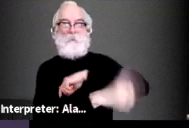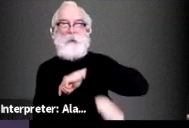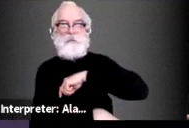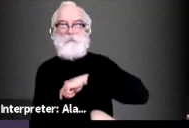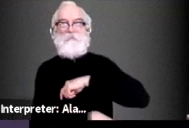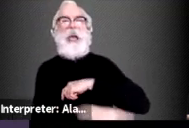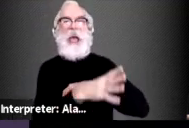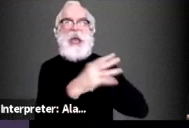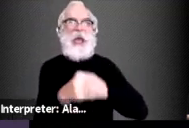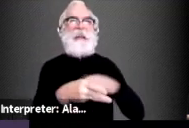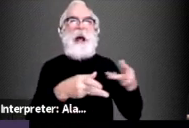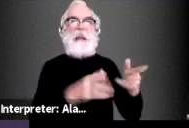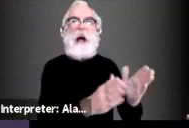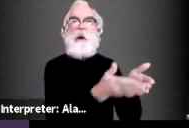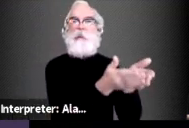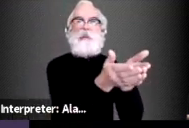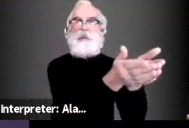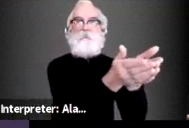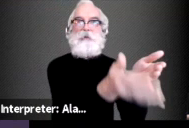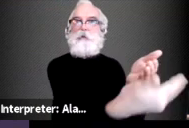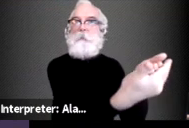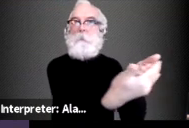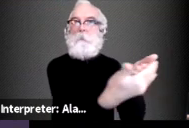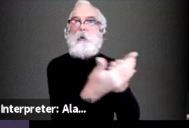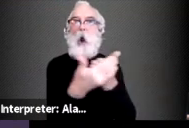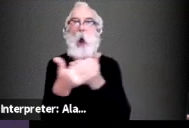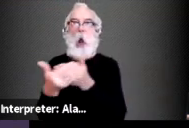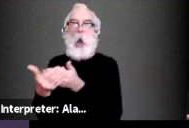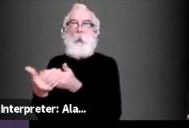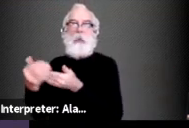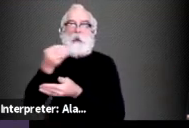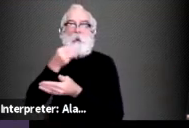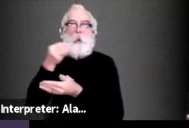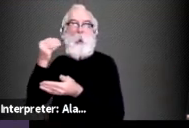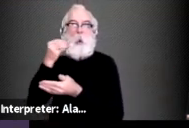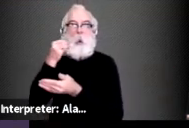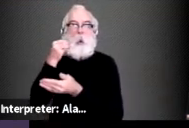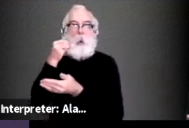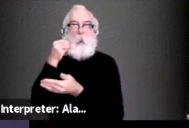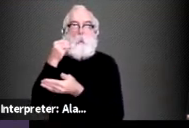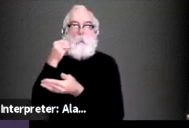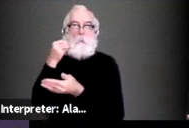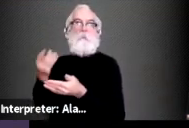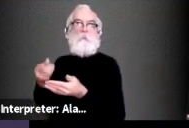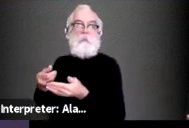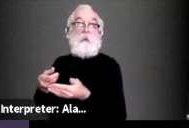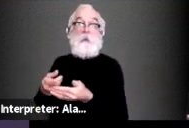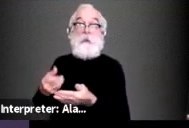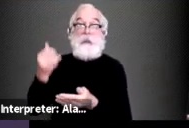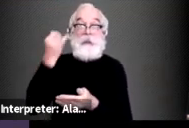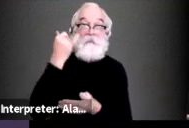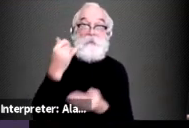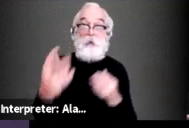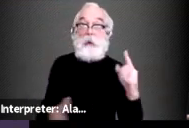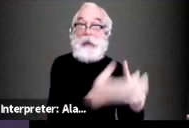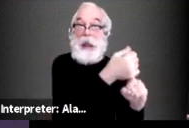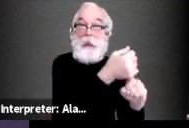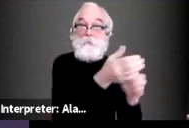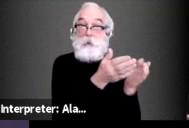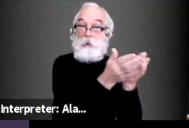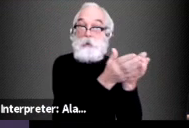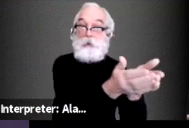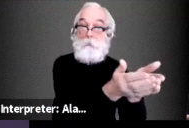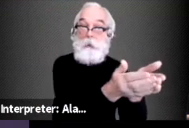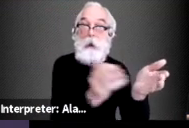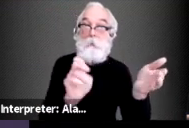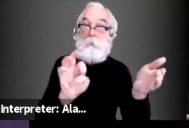captured vessels back to their home port. The privateer captains who captured ships under letters of marque and reprisal, as well as under